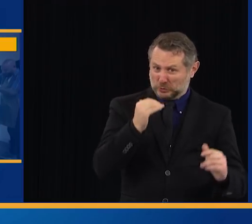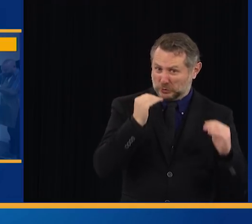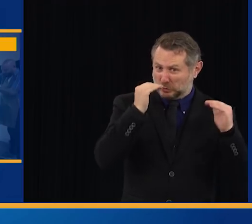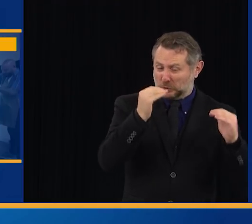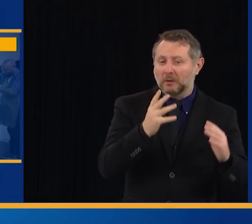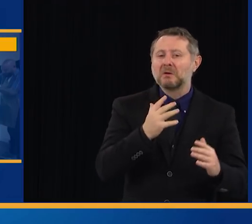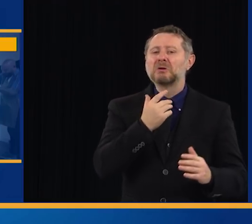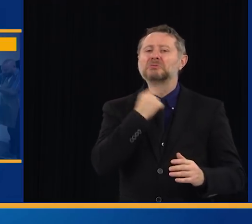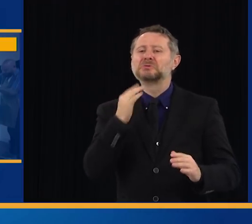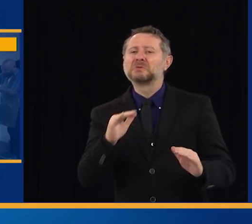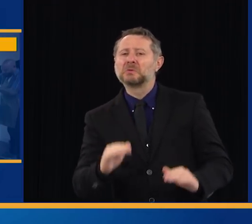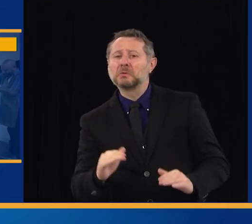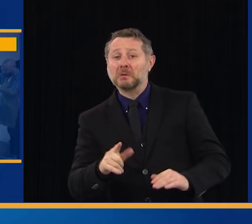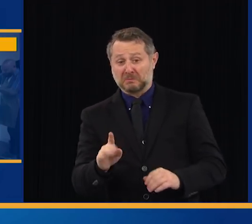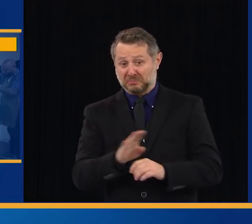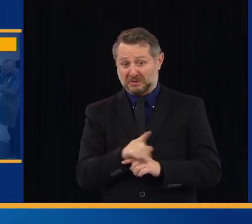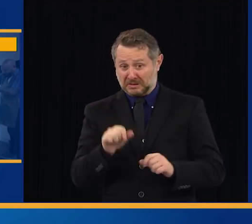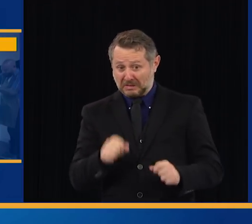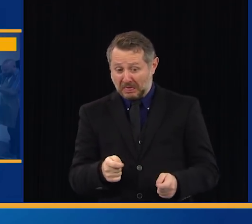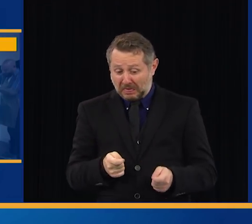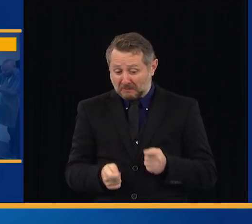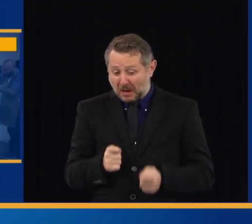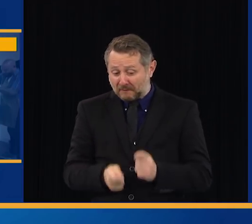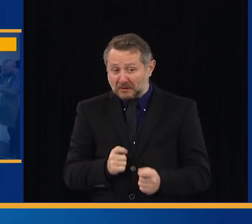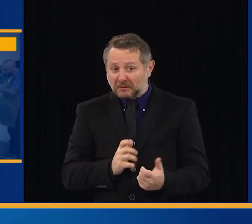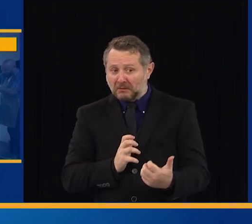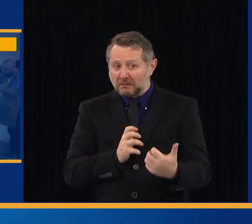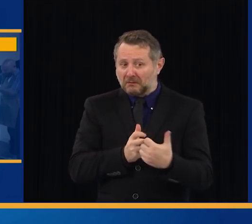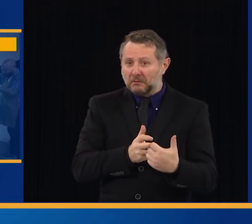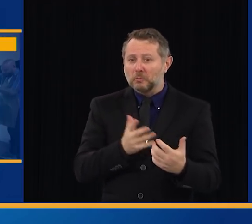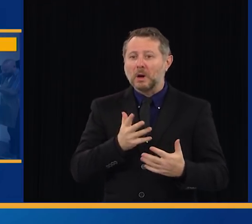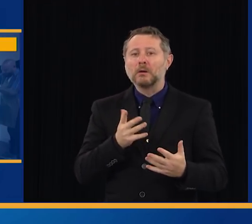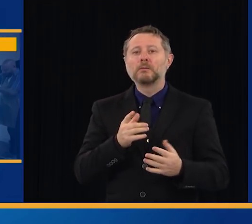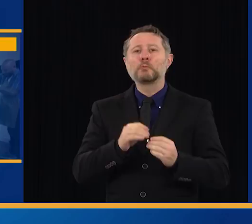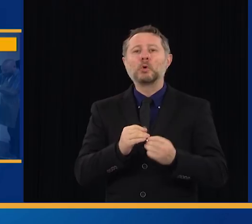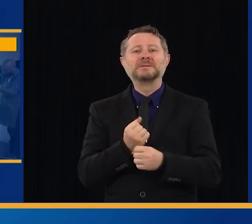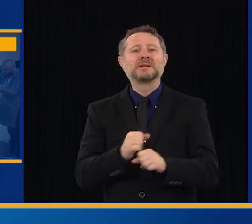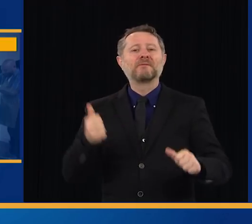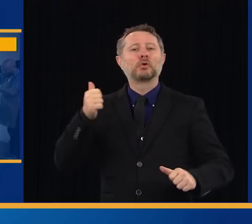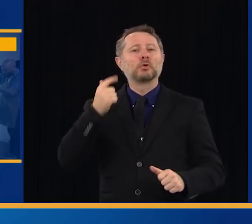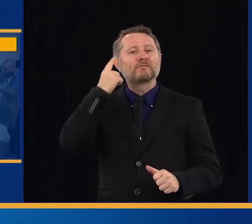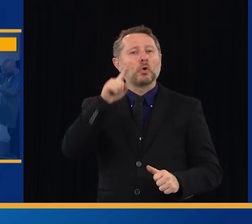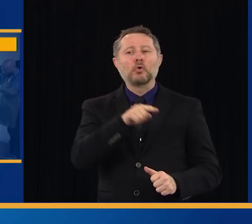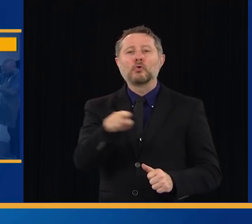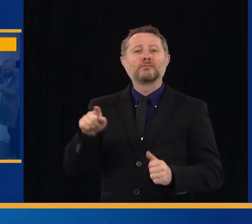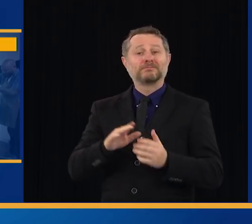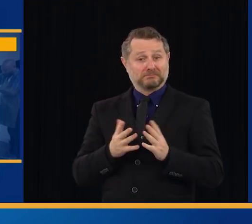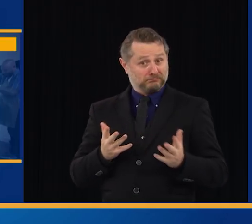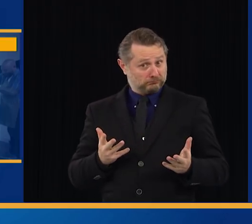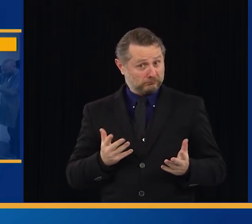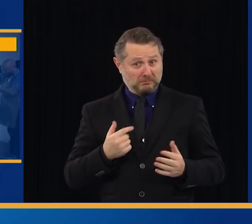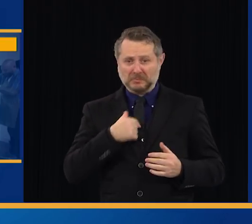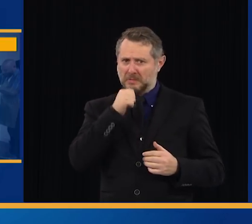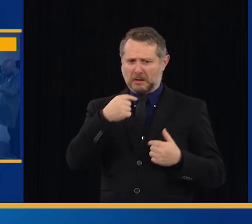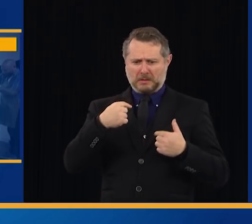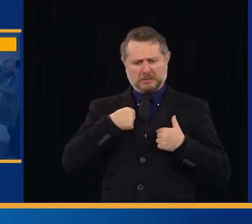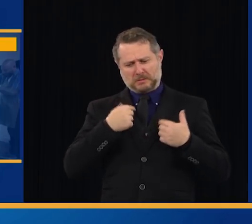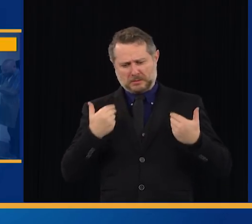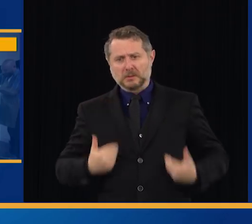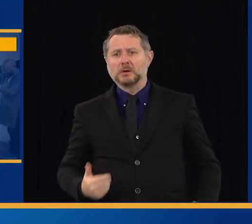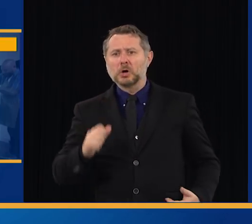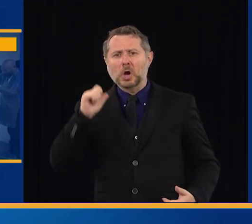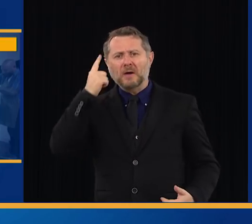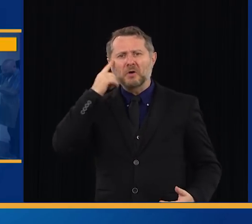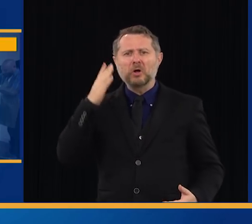their business to make them more safe. You know, this is not just government deciding. It's government